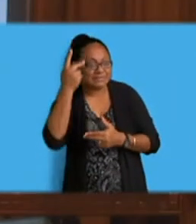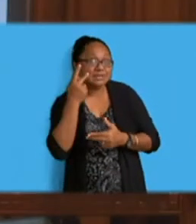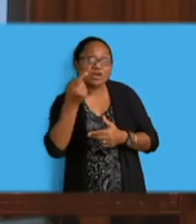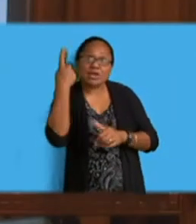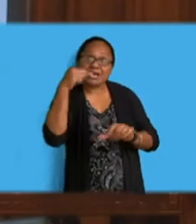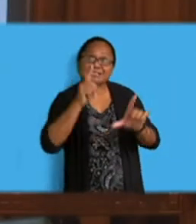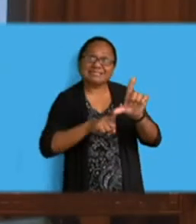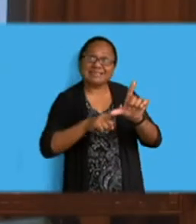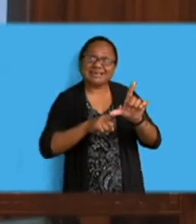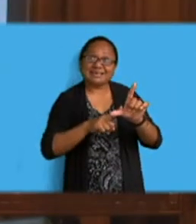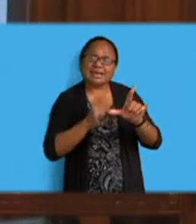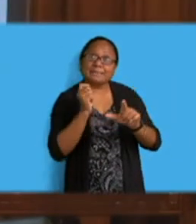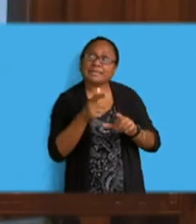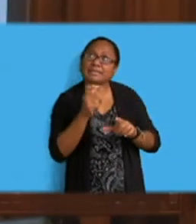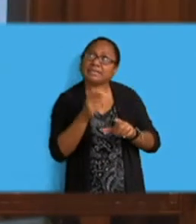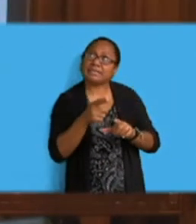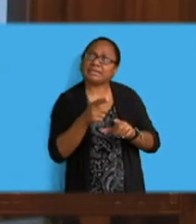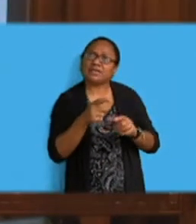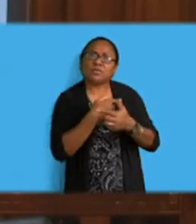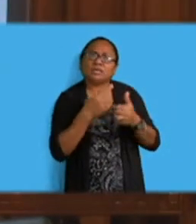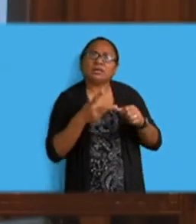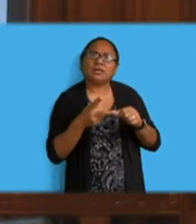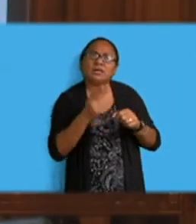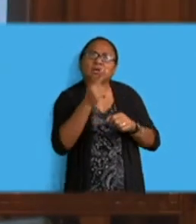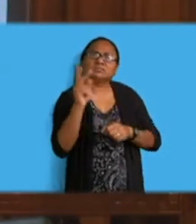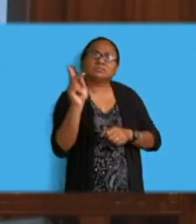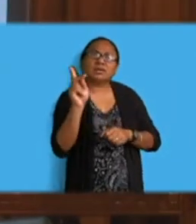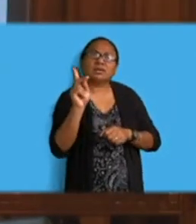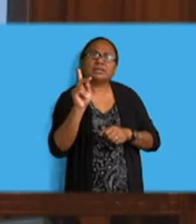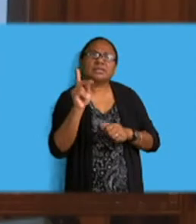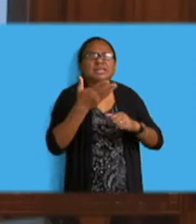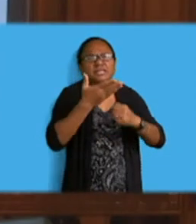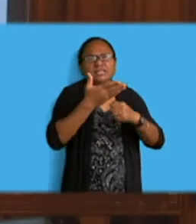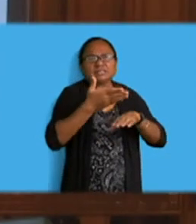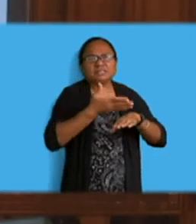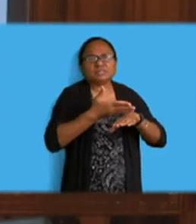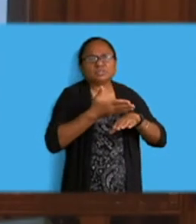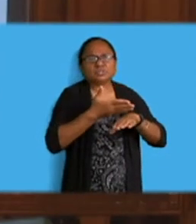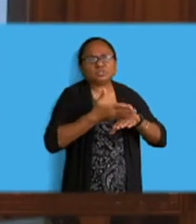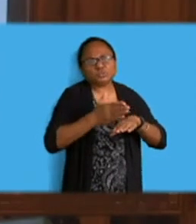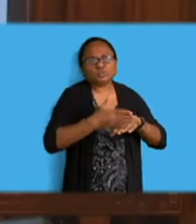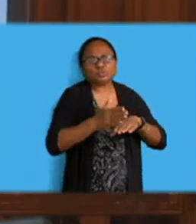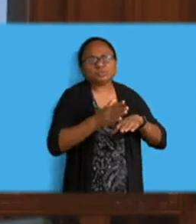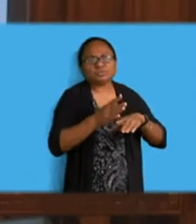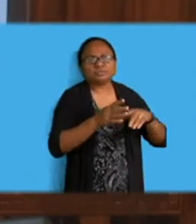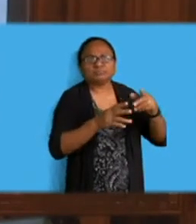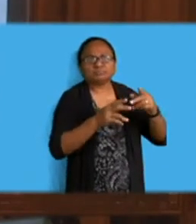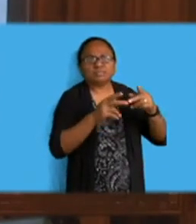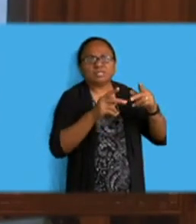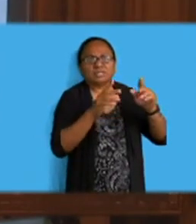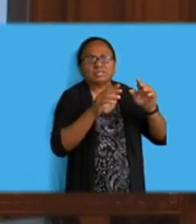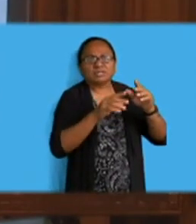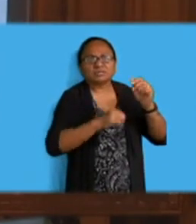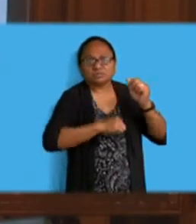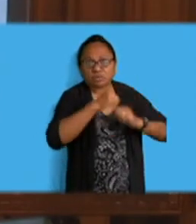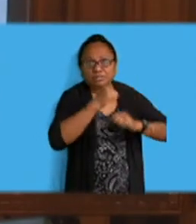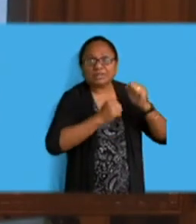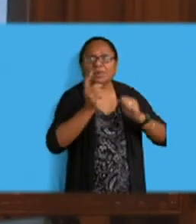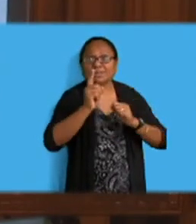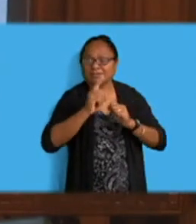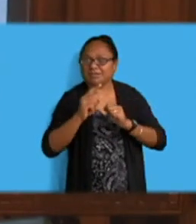beginning we launched a new framework for parental engagement. We want